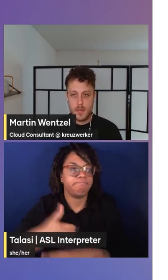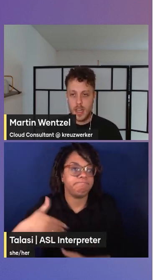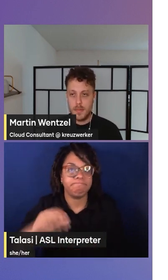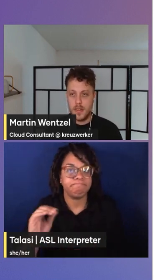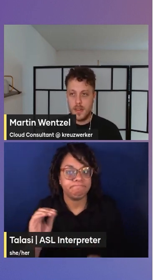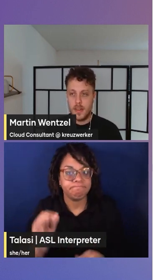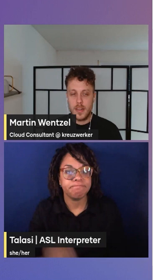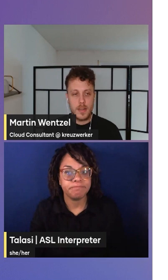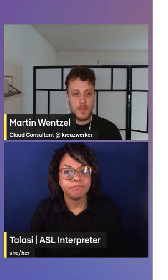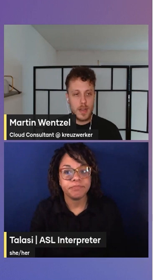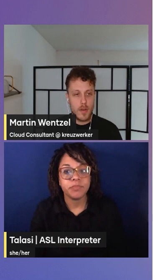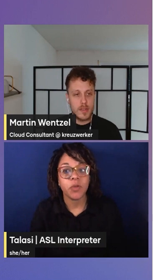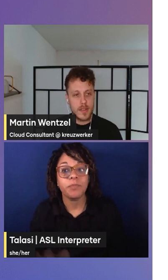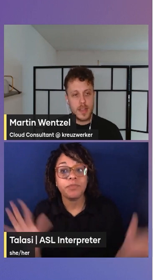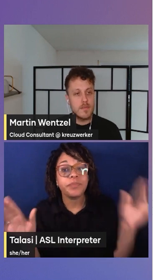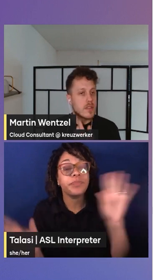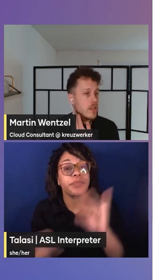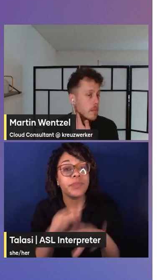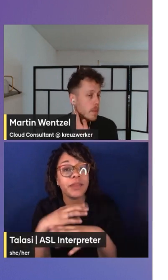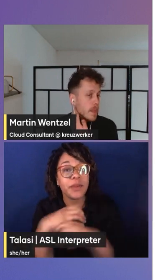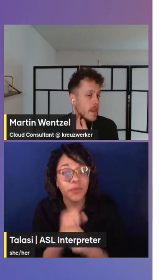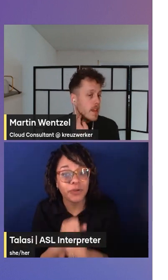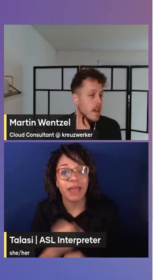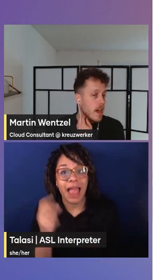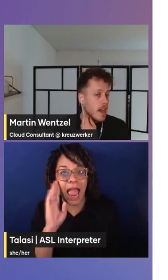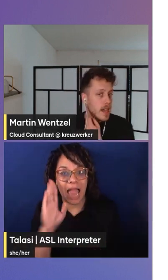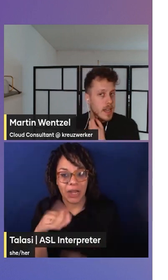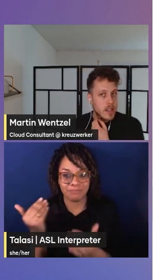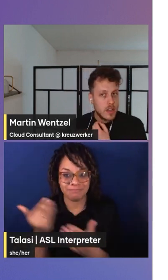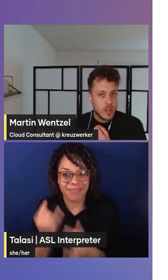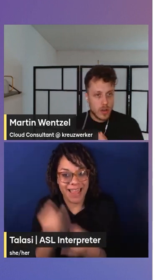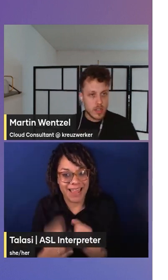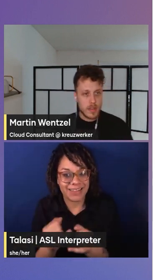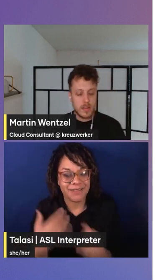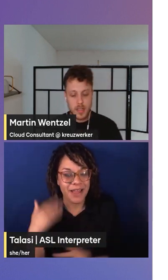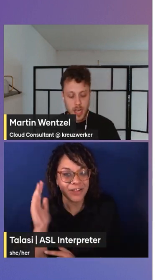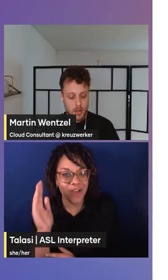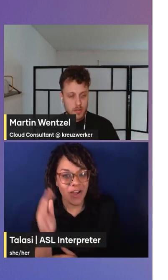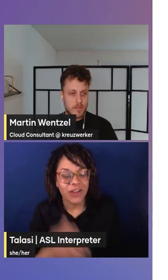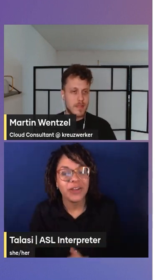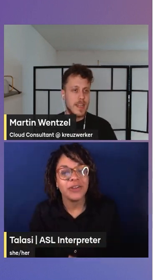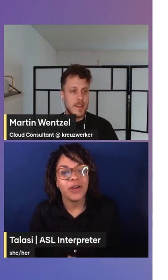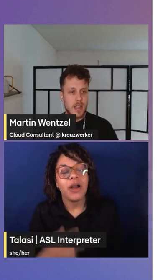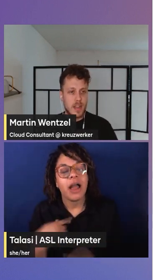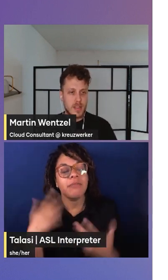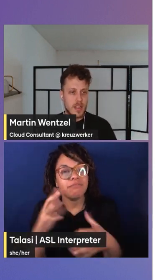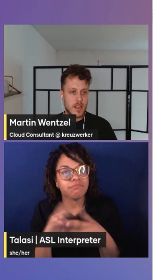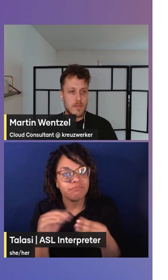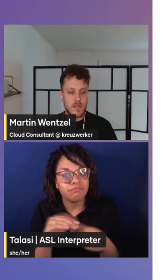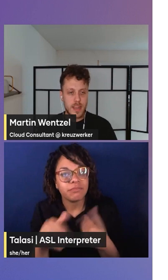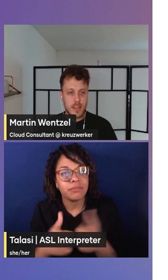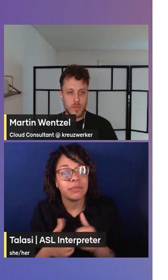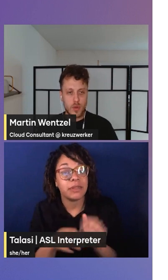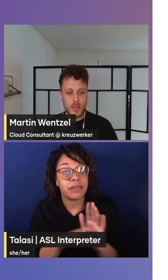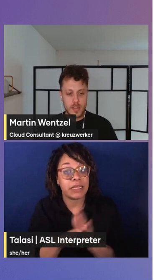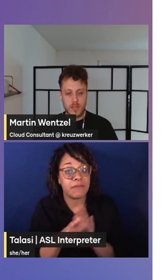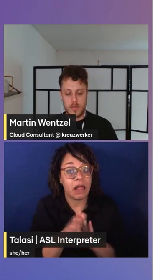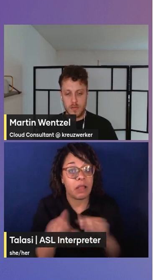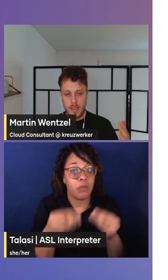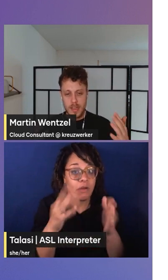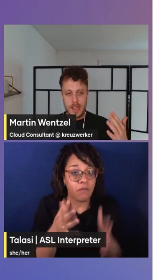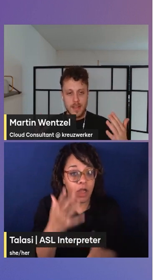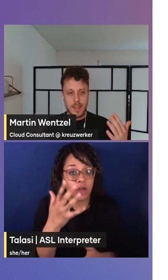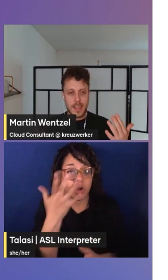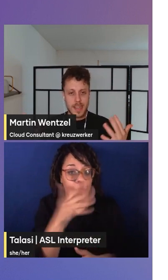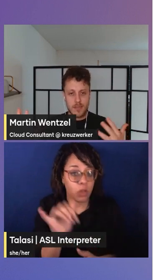So to sum it up, I'm almost at the end of my talk. I talked about how developing a provider works, how